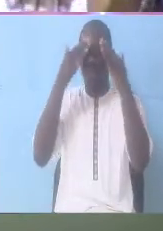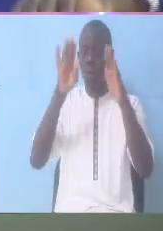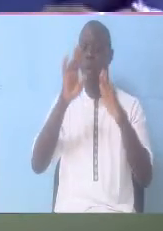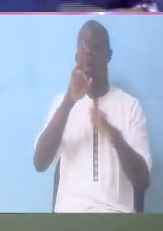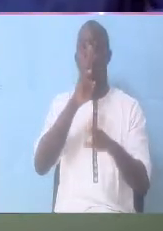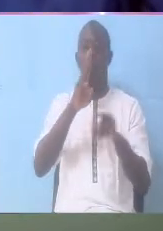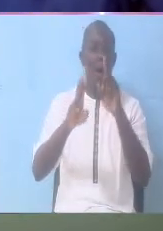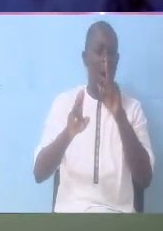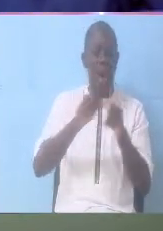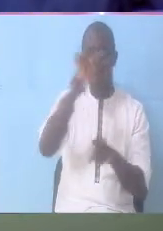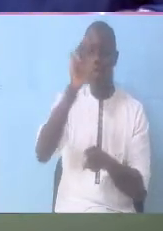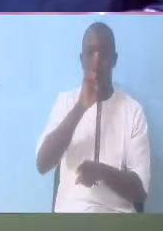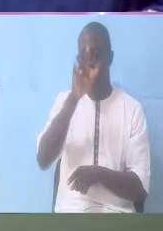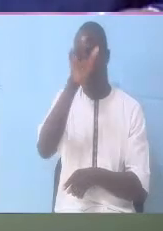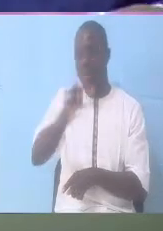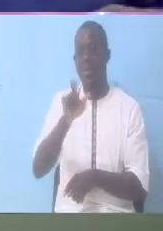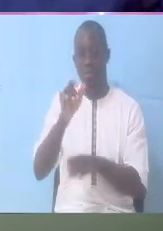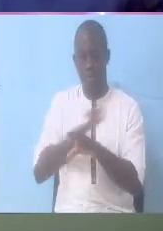And